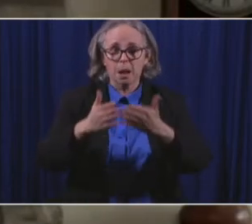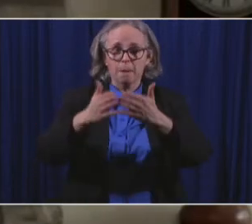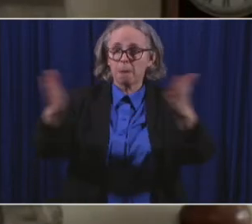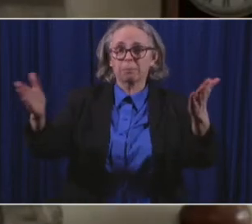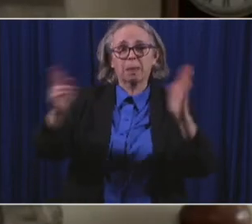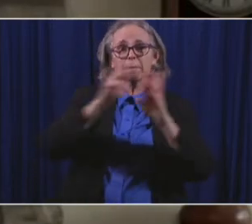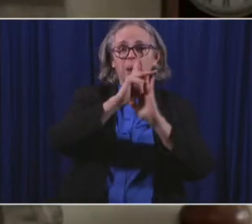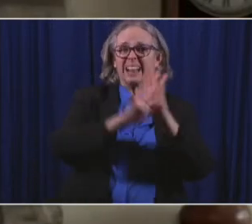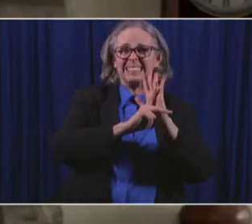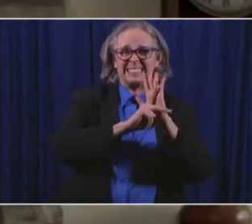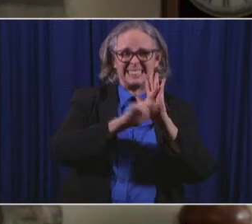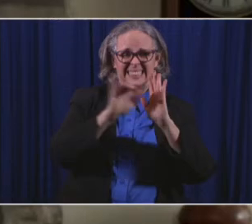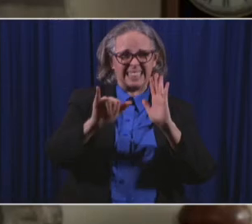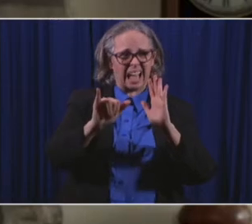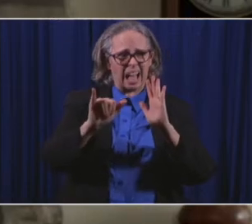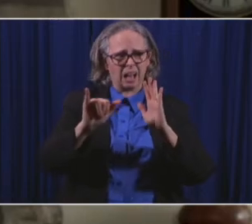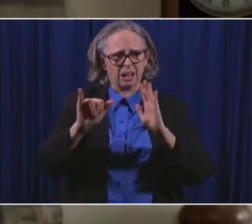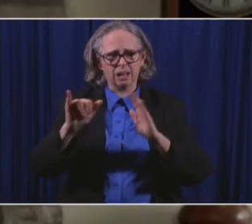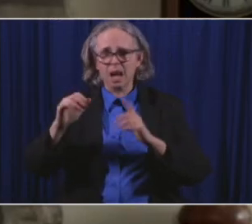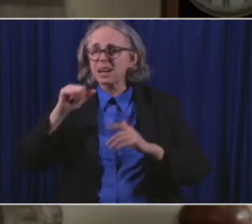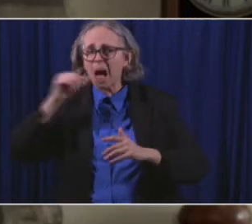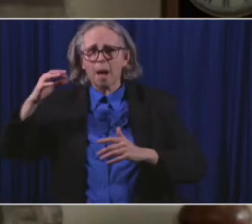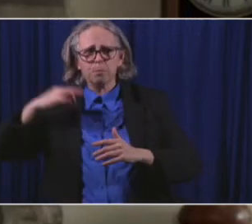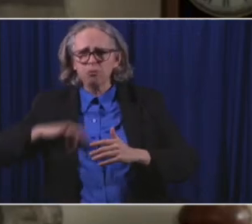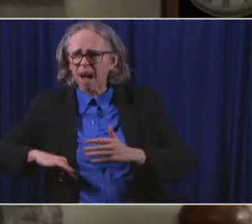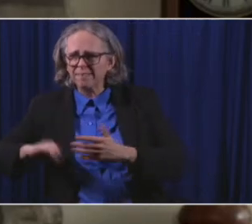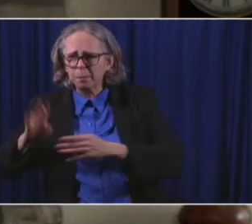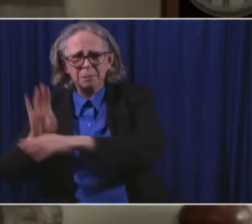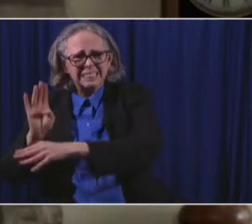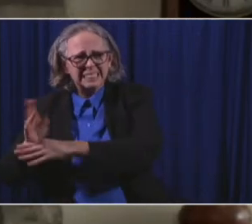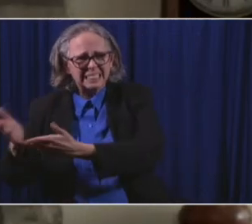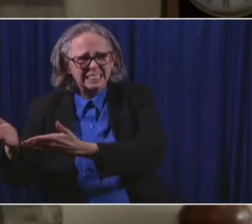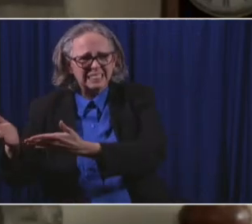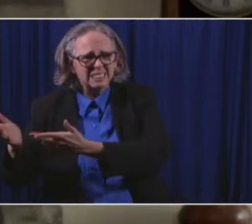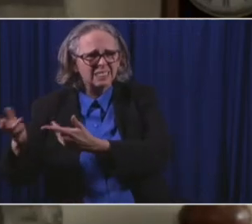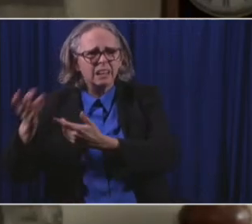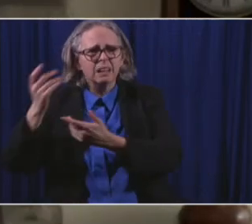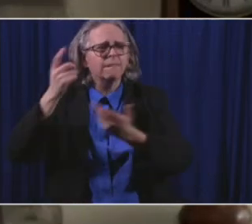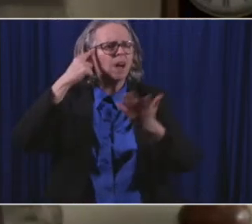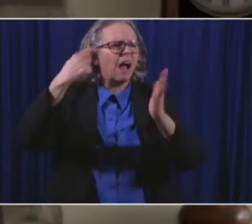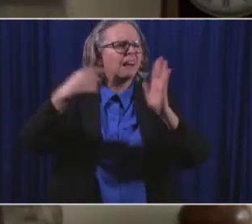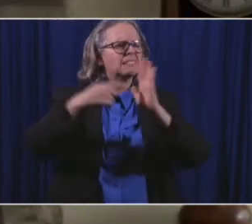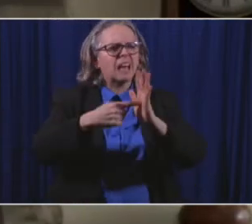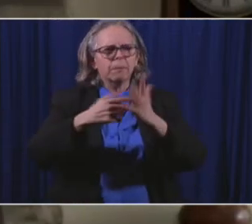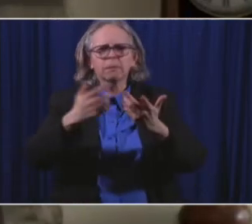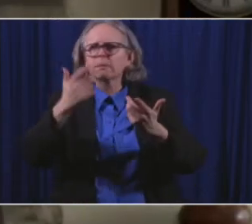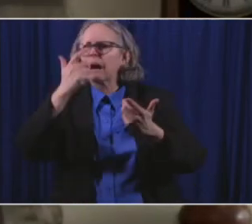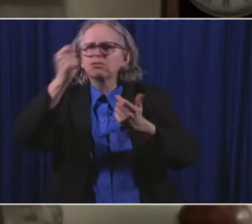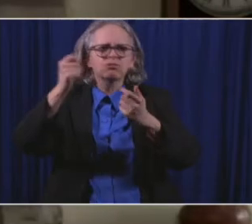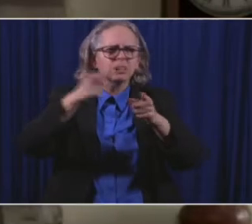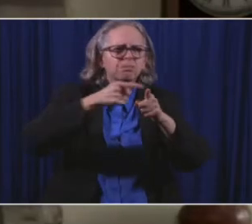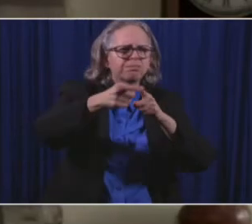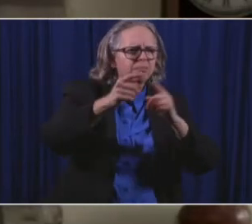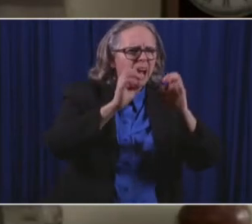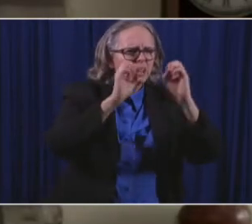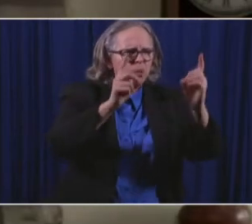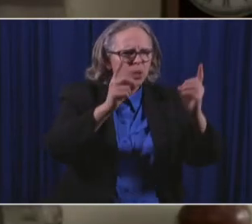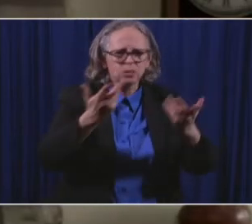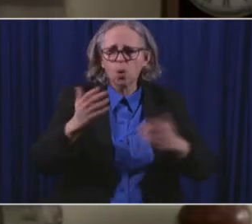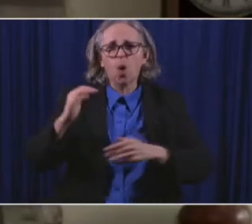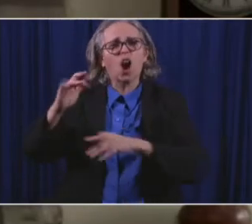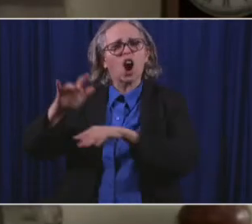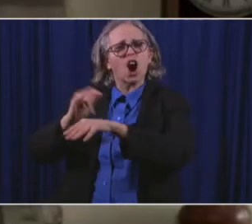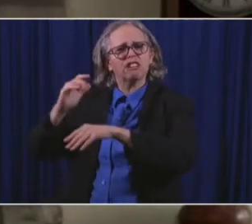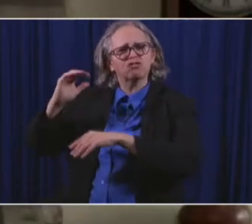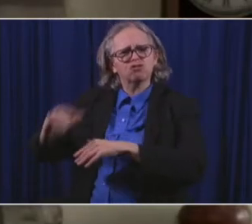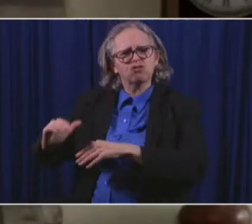nonprofits. Let's say you're interested in education. Let's say you're interested in early childhood development. The more data that